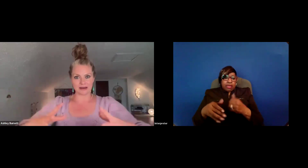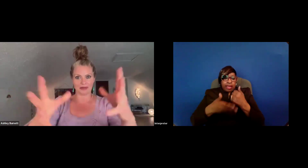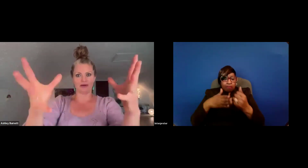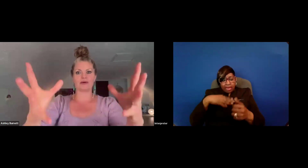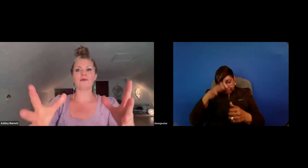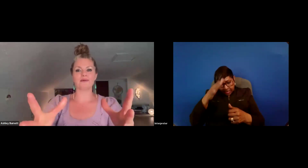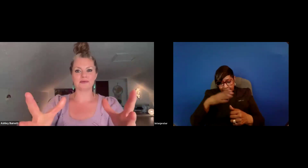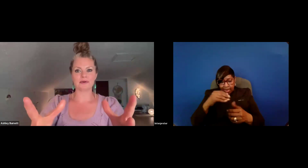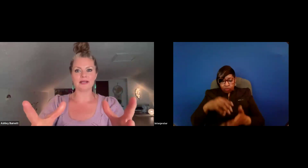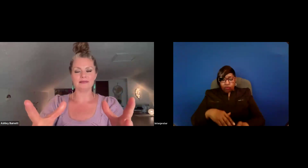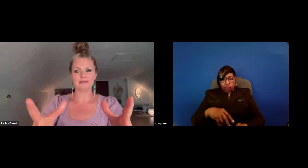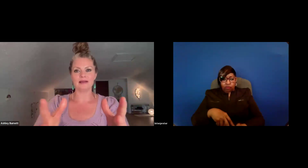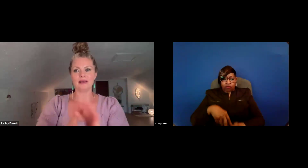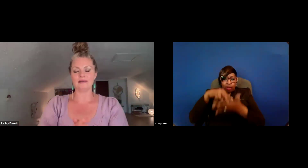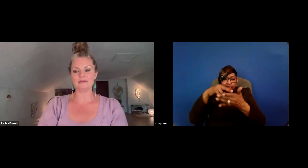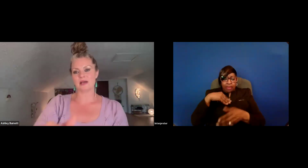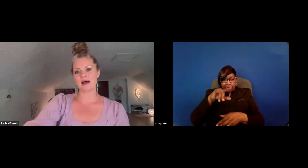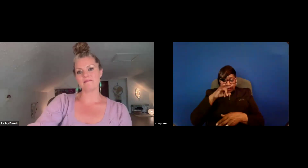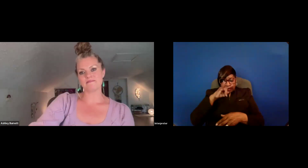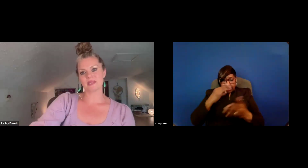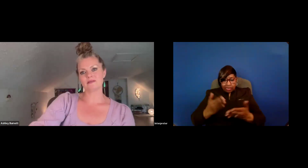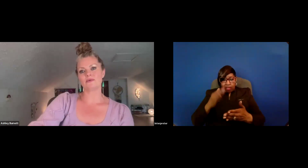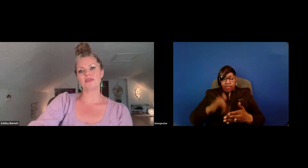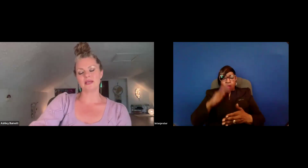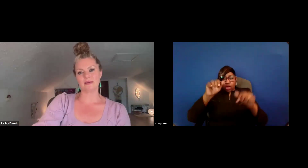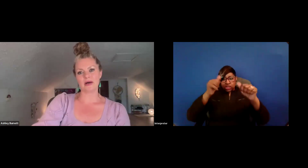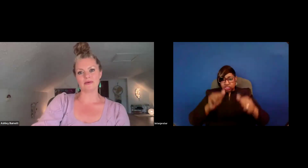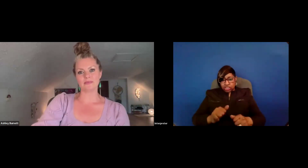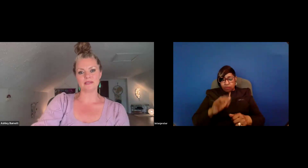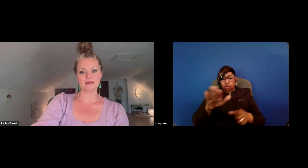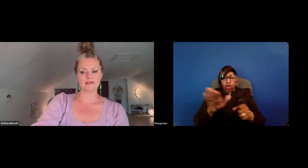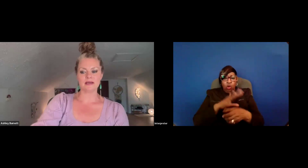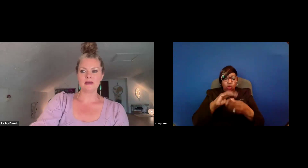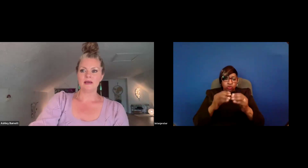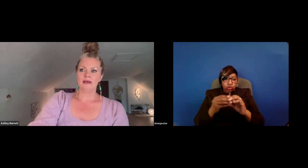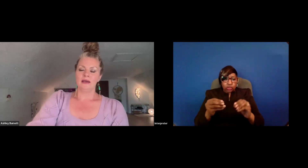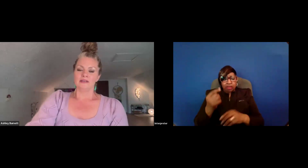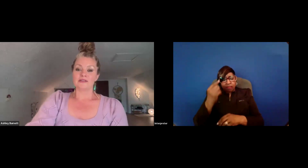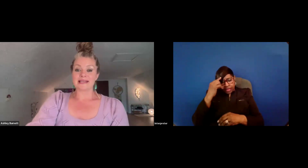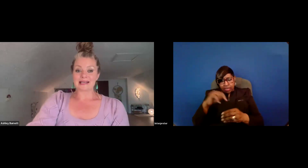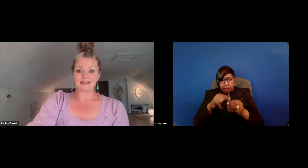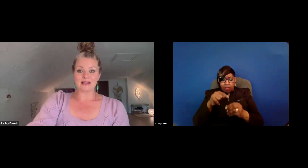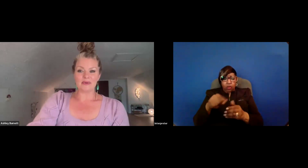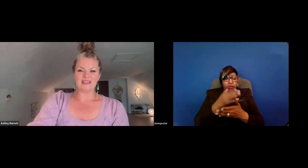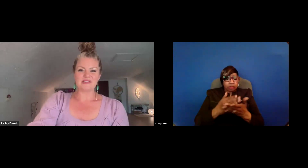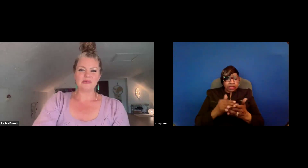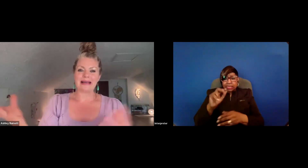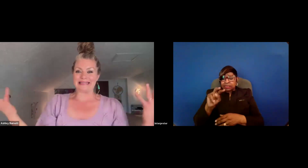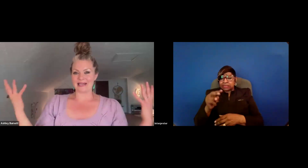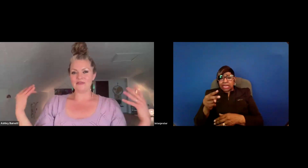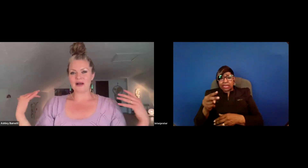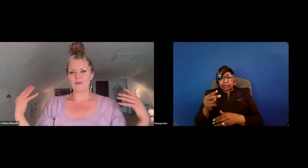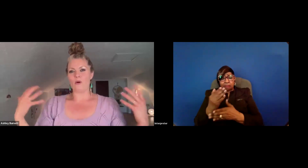to shape your whole story, right? And so thinking about those pieces. So the second step is